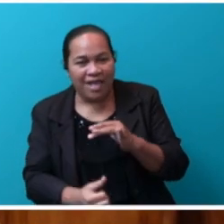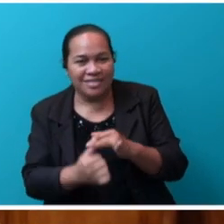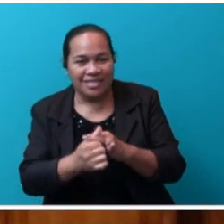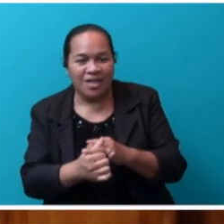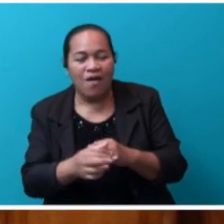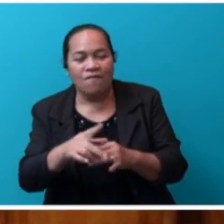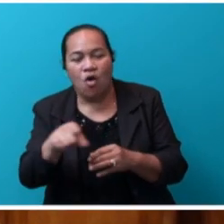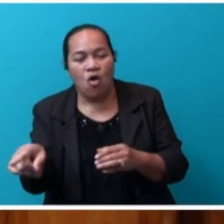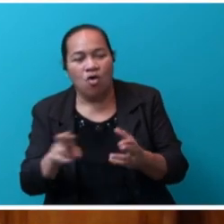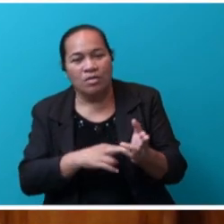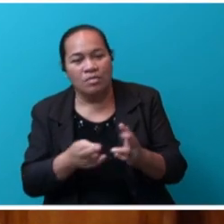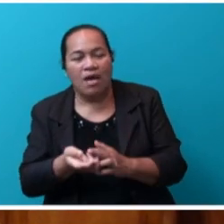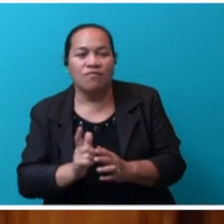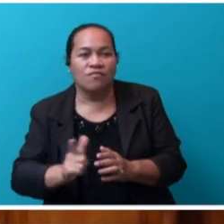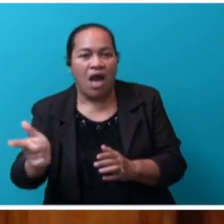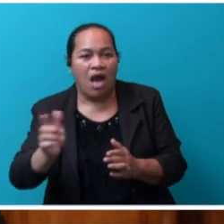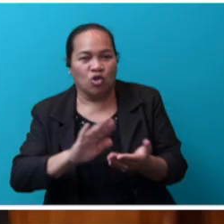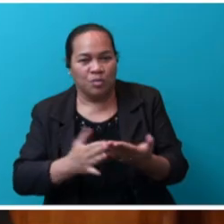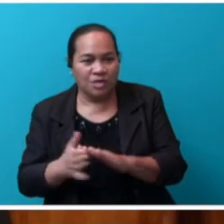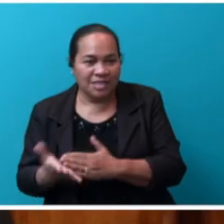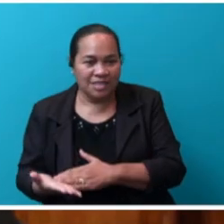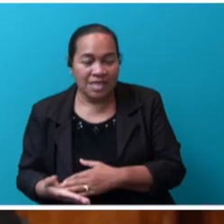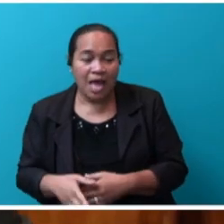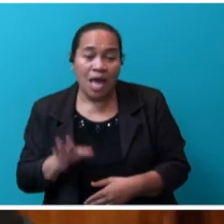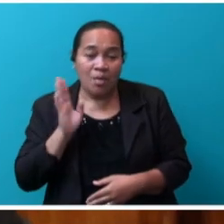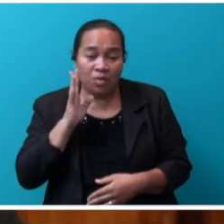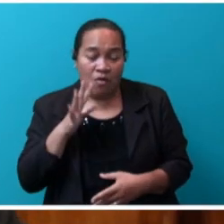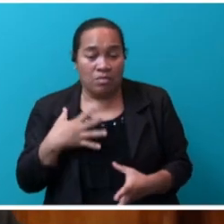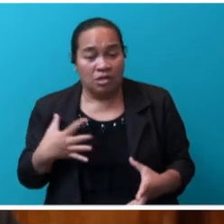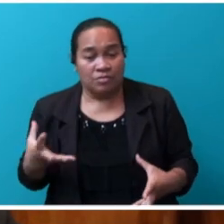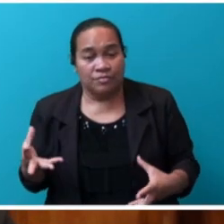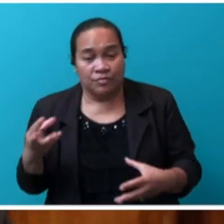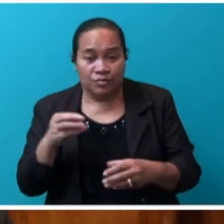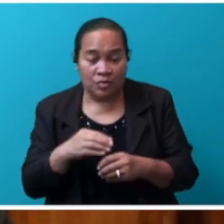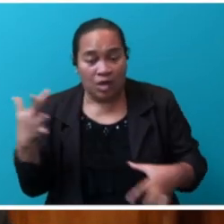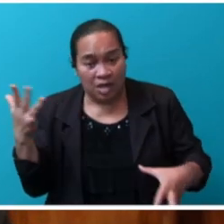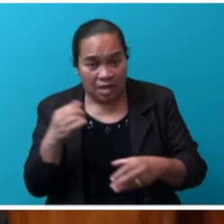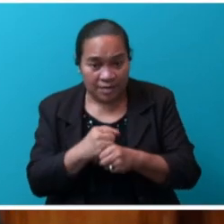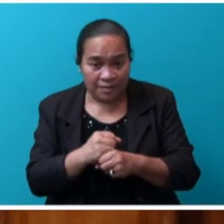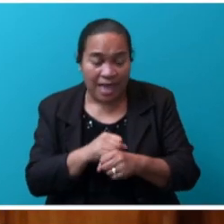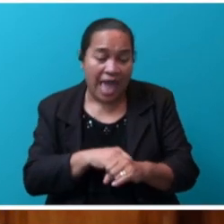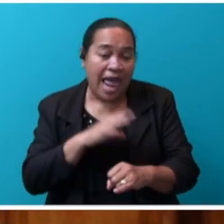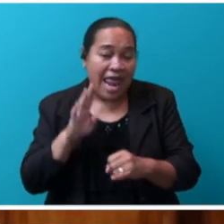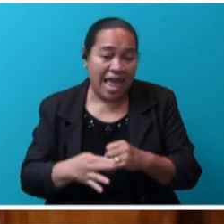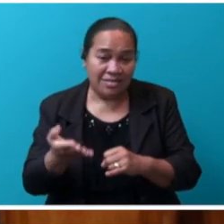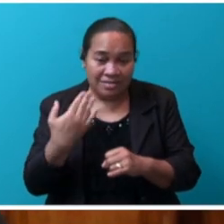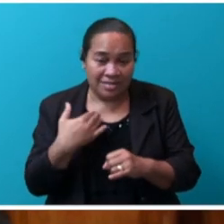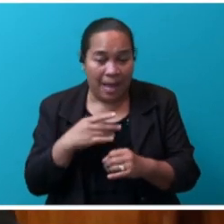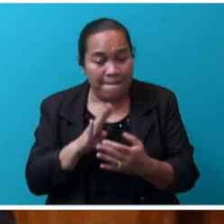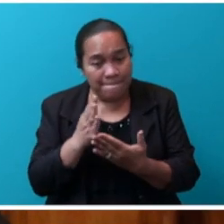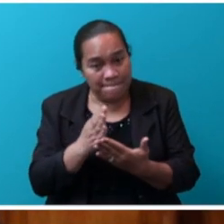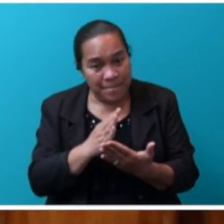communities. Mr. Speaker, sir, before I conclude, I would like to reiterate that through the last few budgets, we have